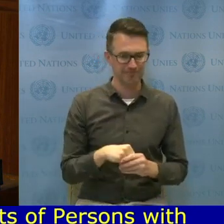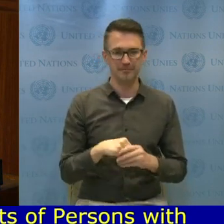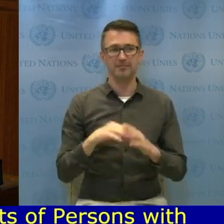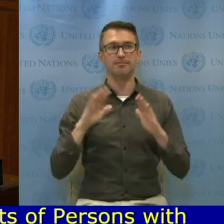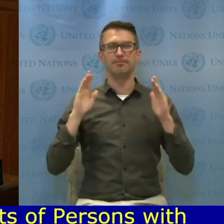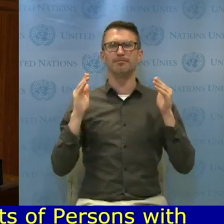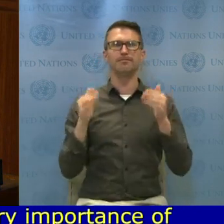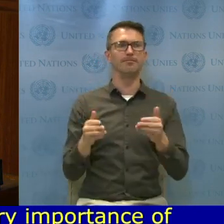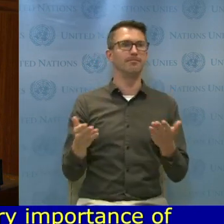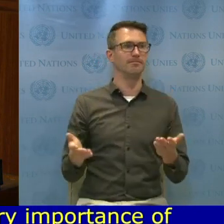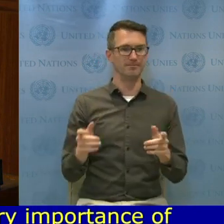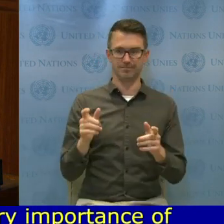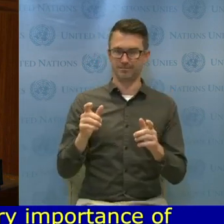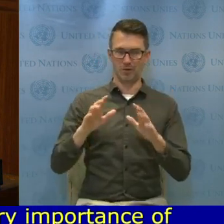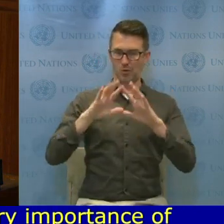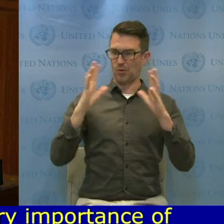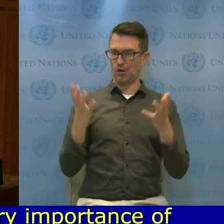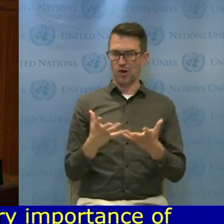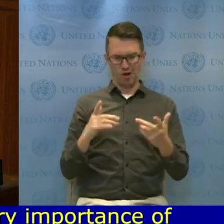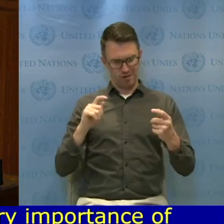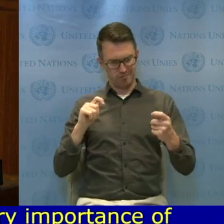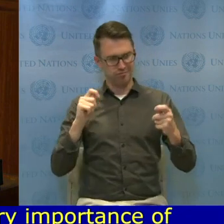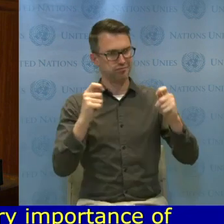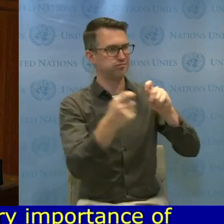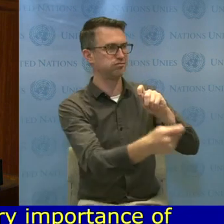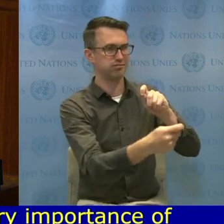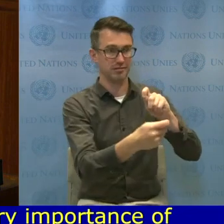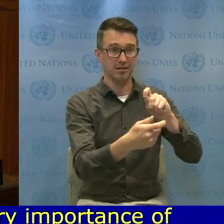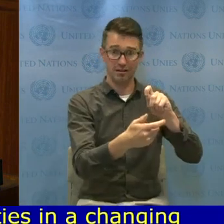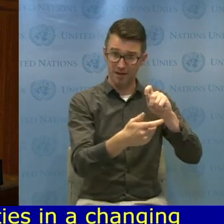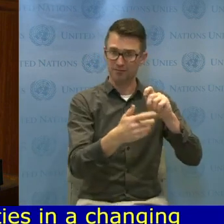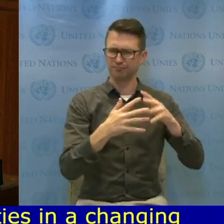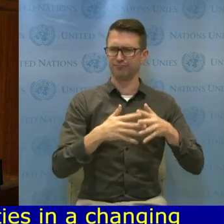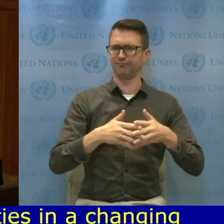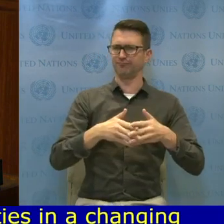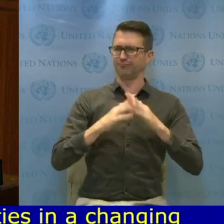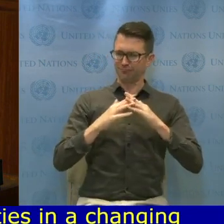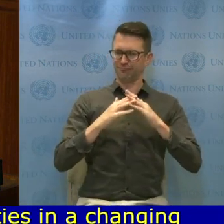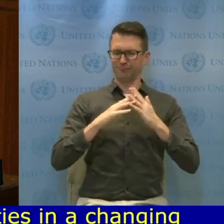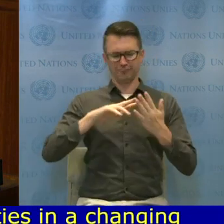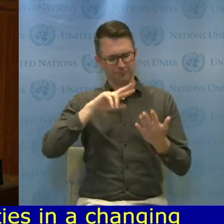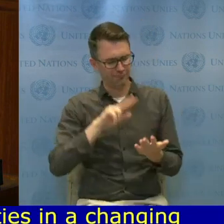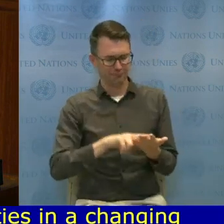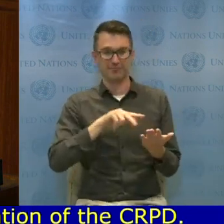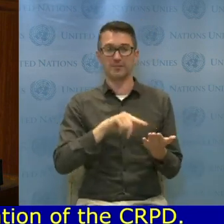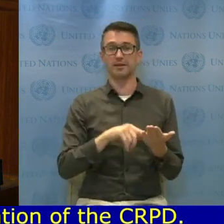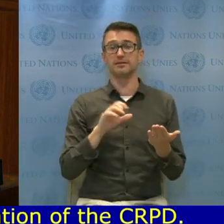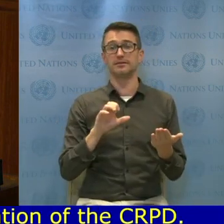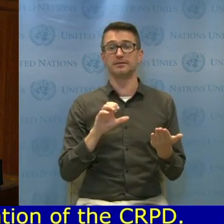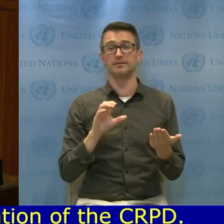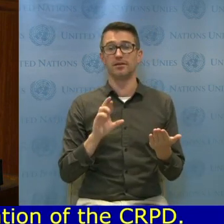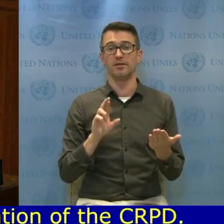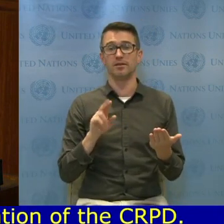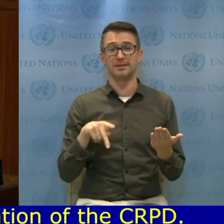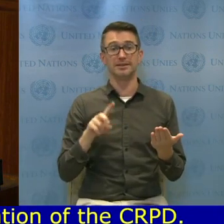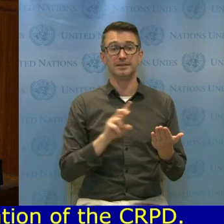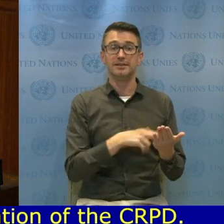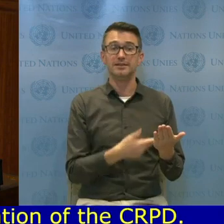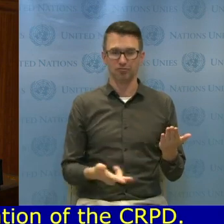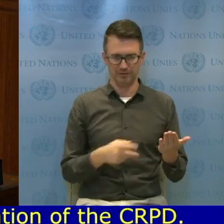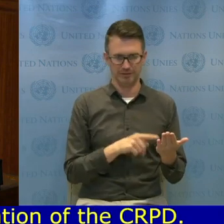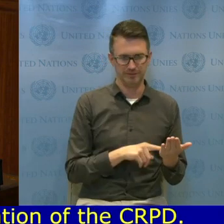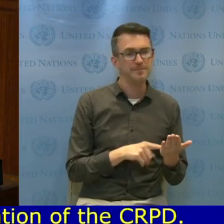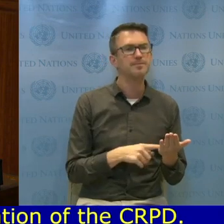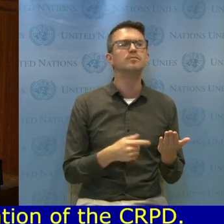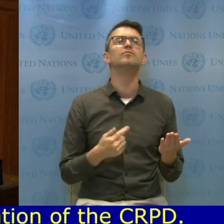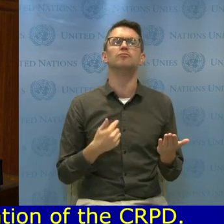CRPD. The government of Afghanistan is committed to include persons with disabilities into mainstream public policies and